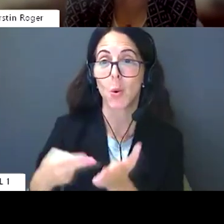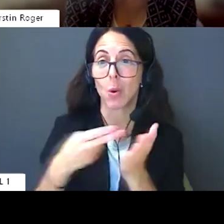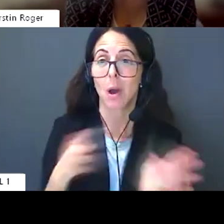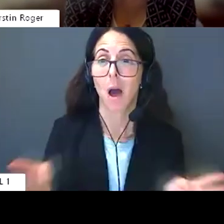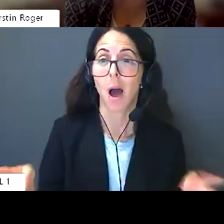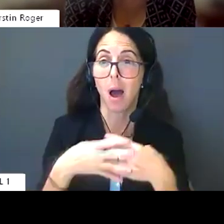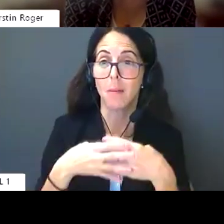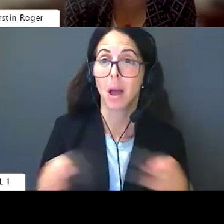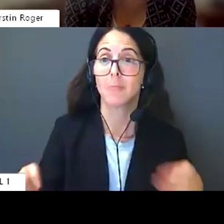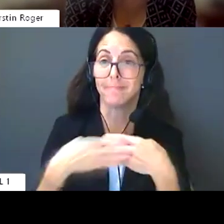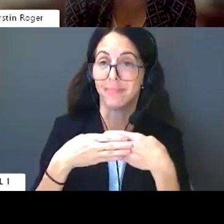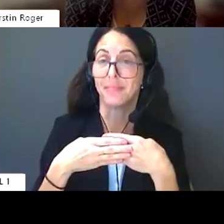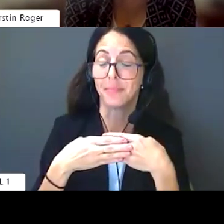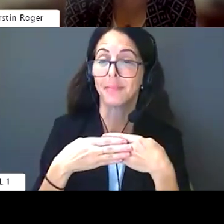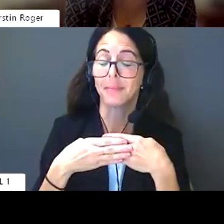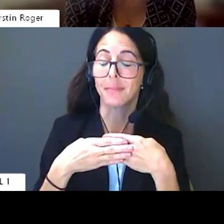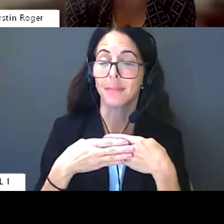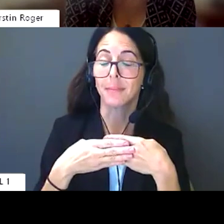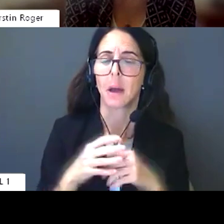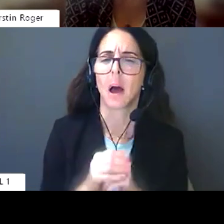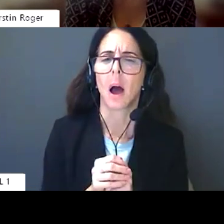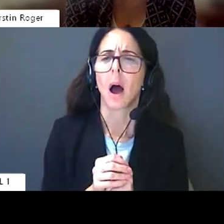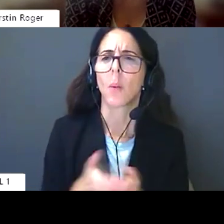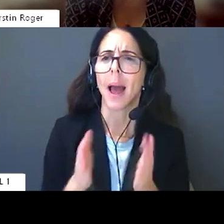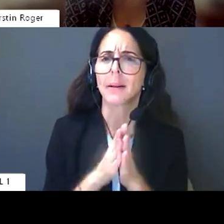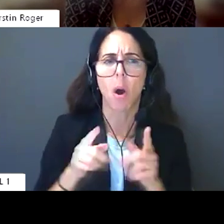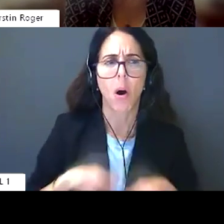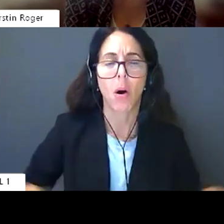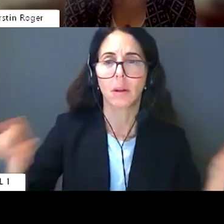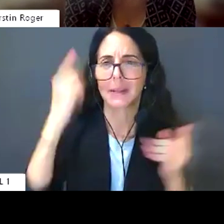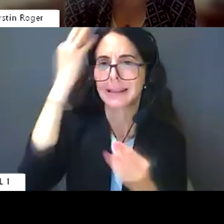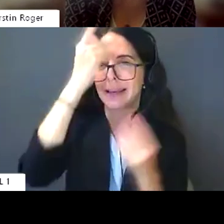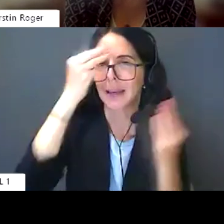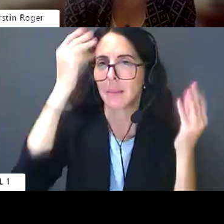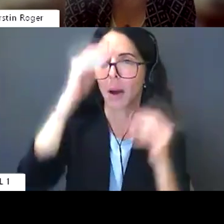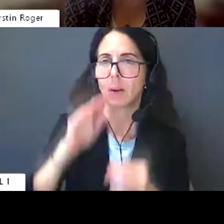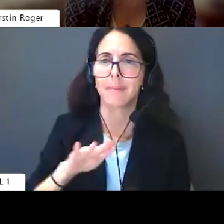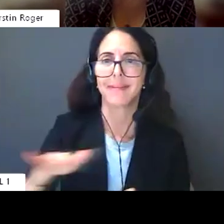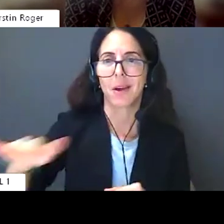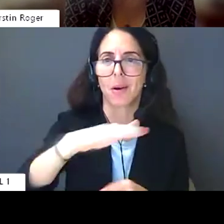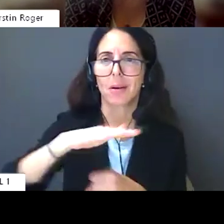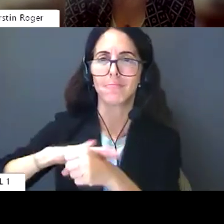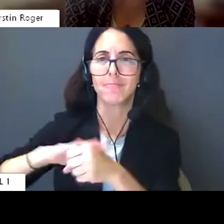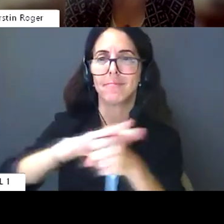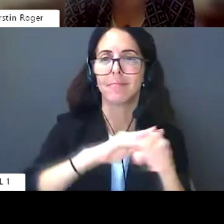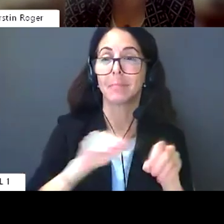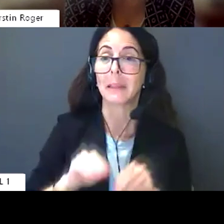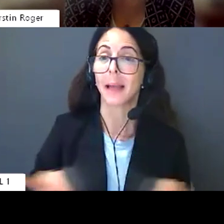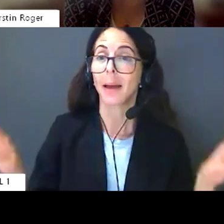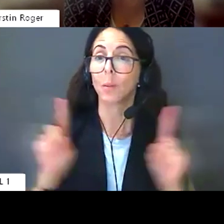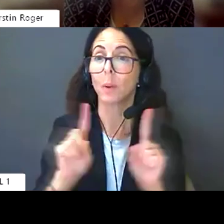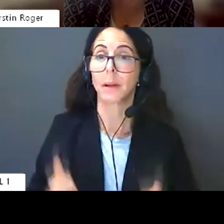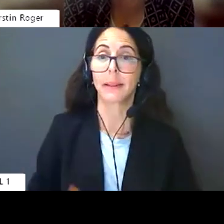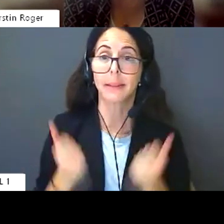Wampum Treaty. And I just like to ask each of us to reflect on the land that we're living on